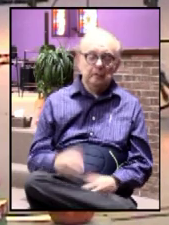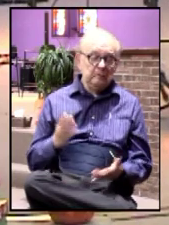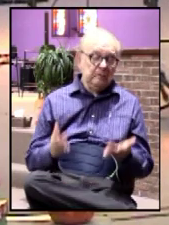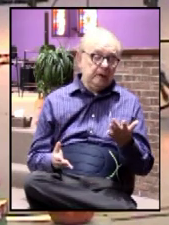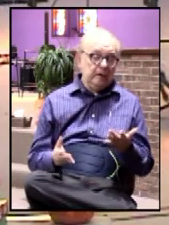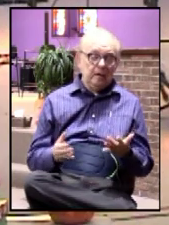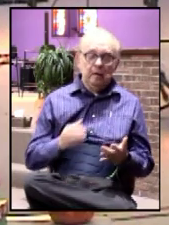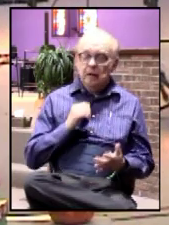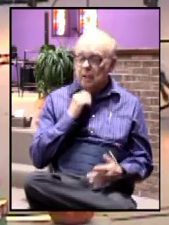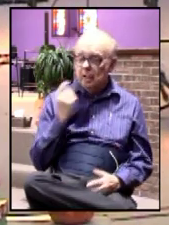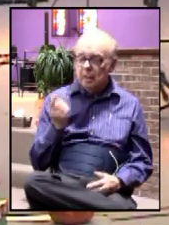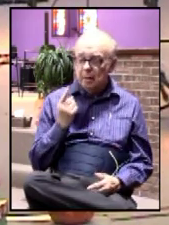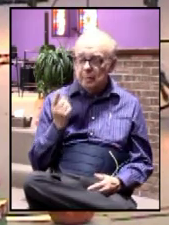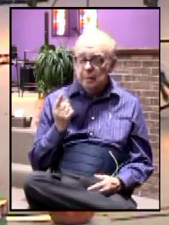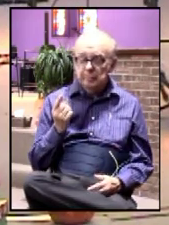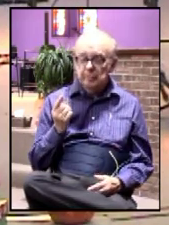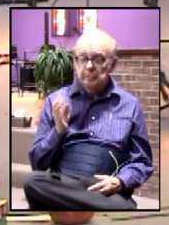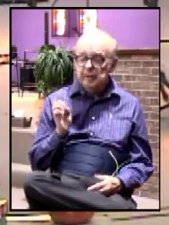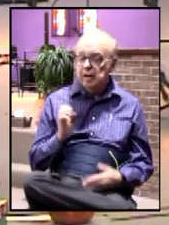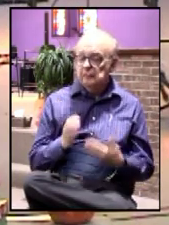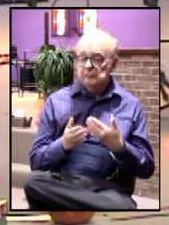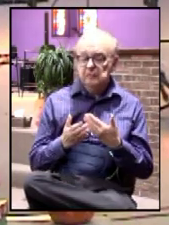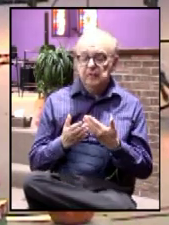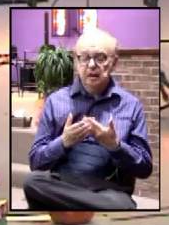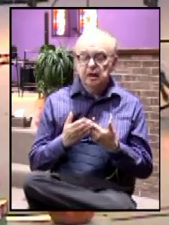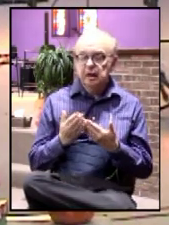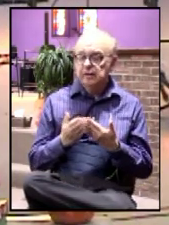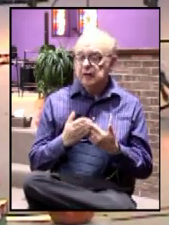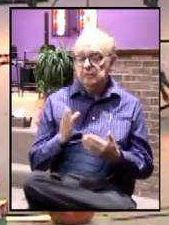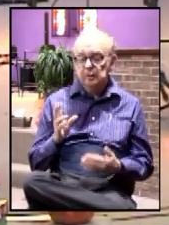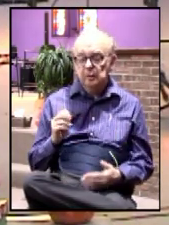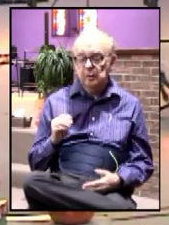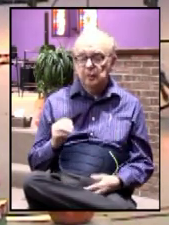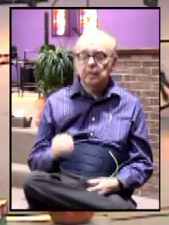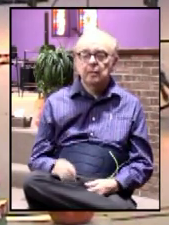They may not always be easy.